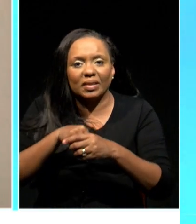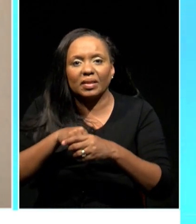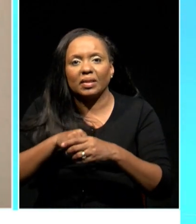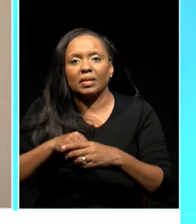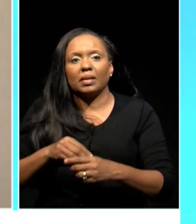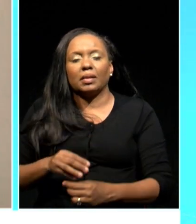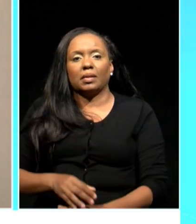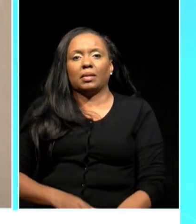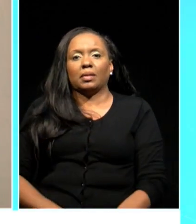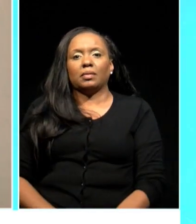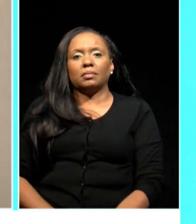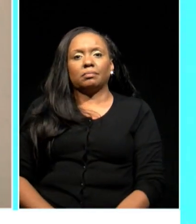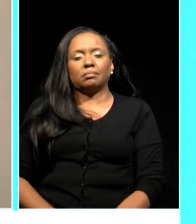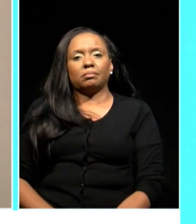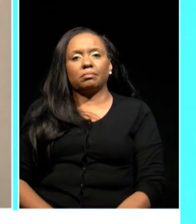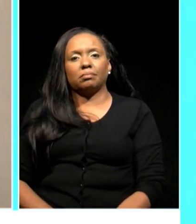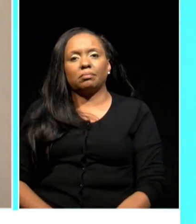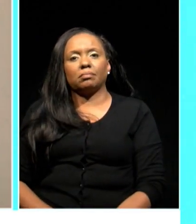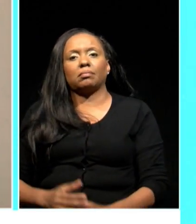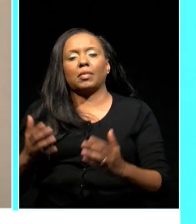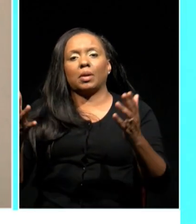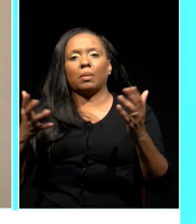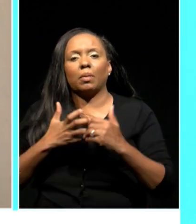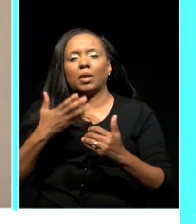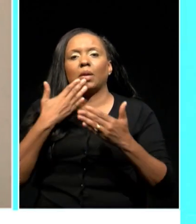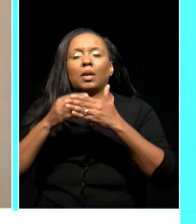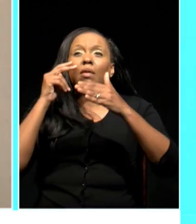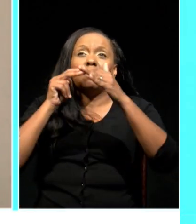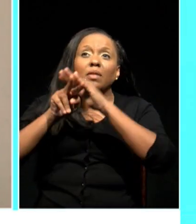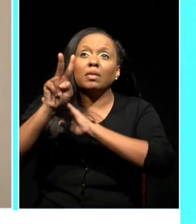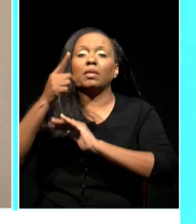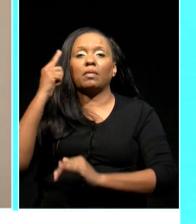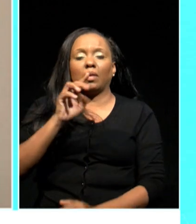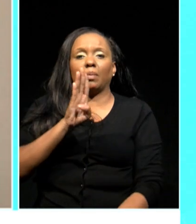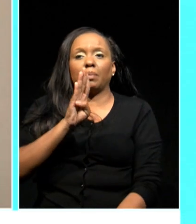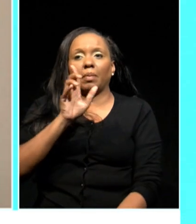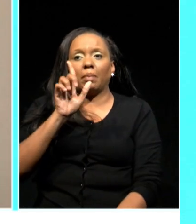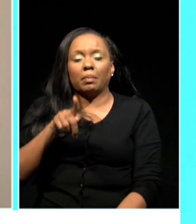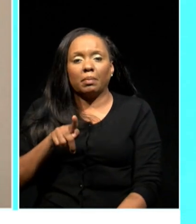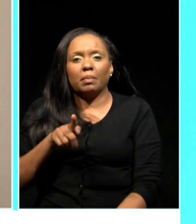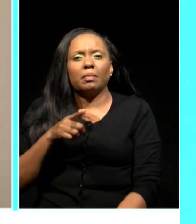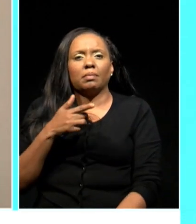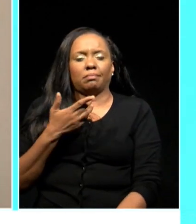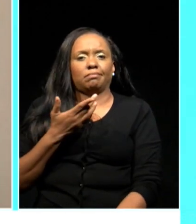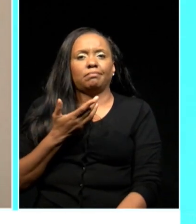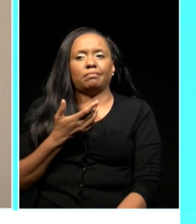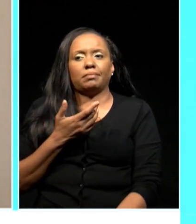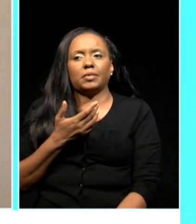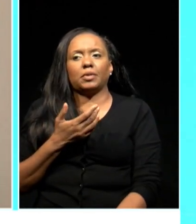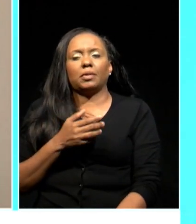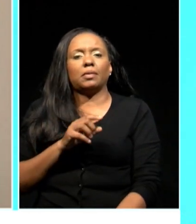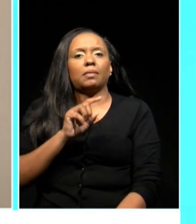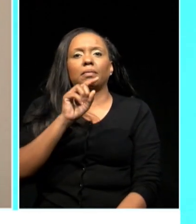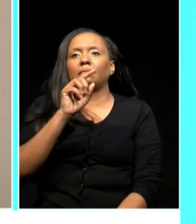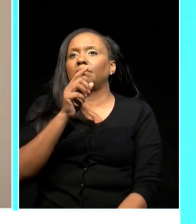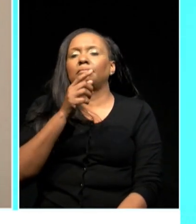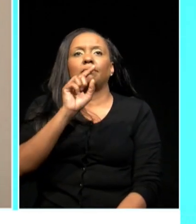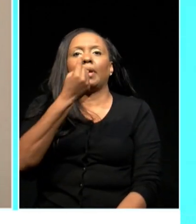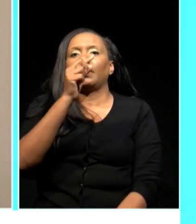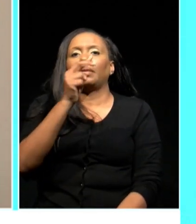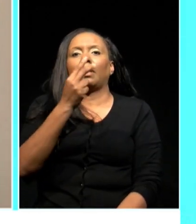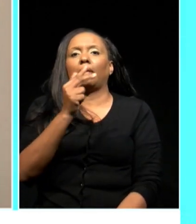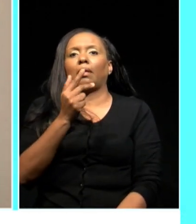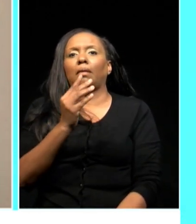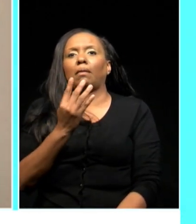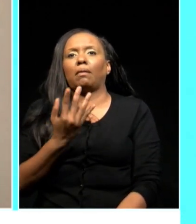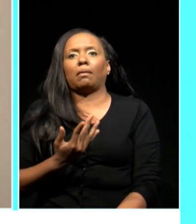Barbados and that vision that the Barbados Labour Party speaks about, getting it into practice. So I think their first, second, third, fourth, and fifth priority